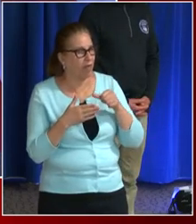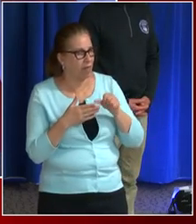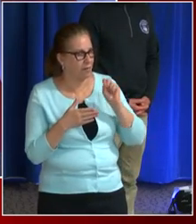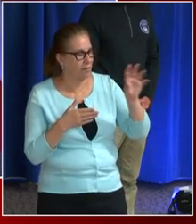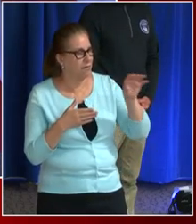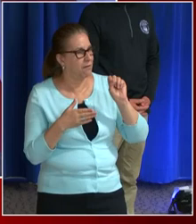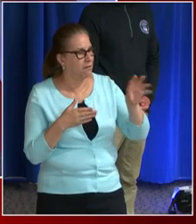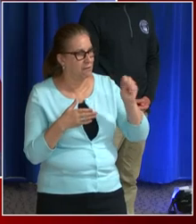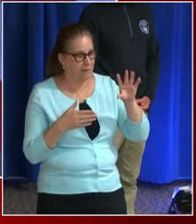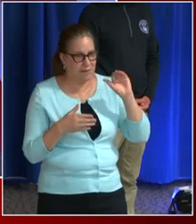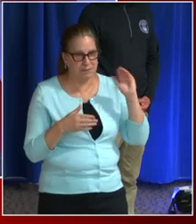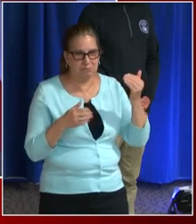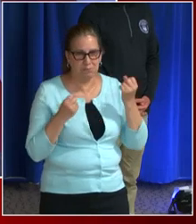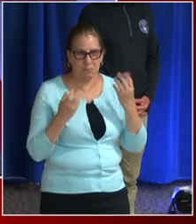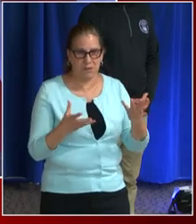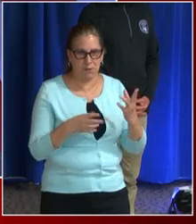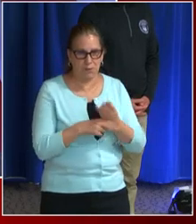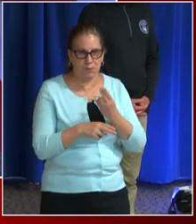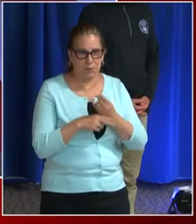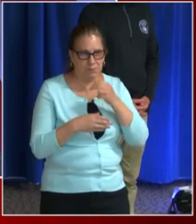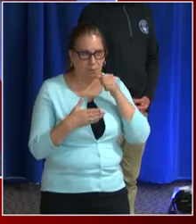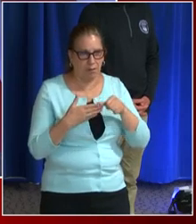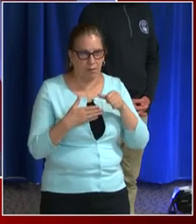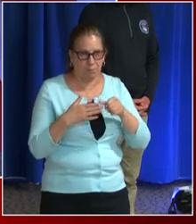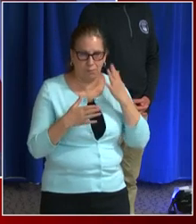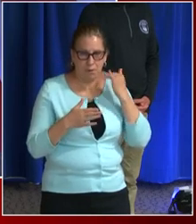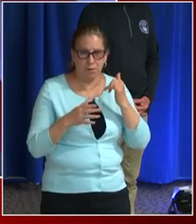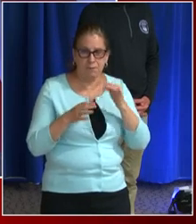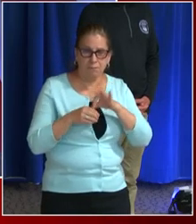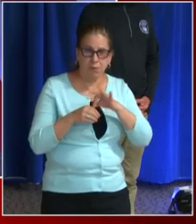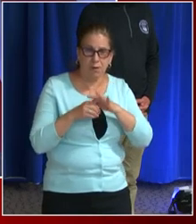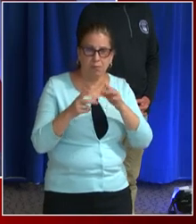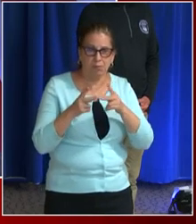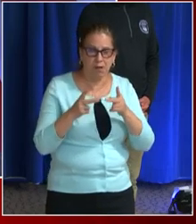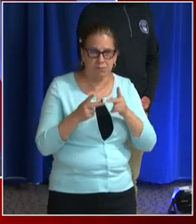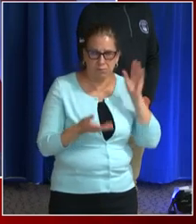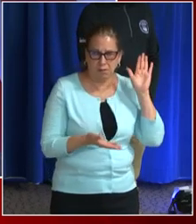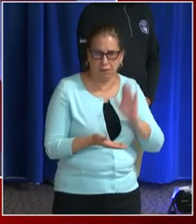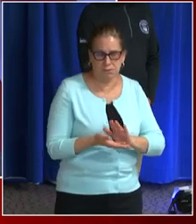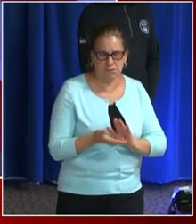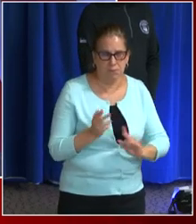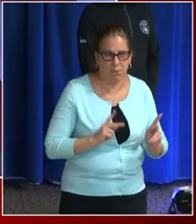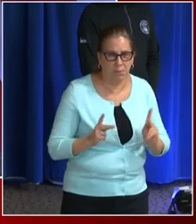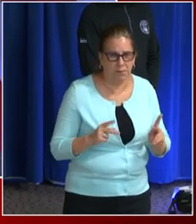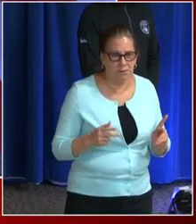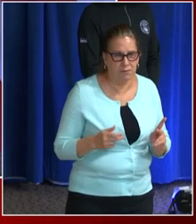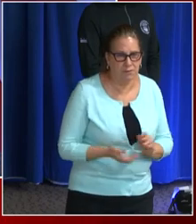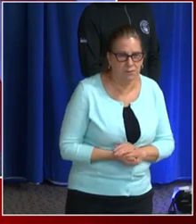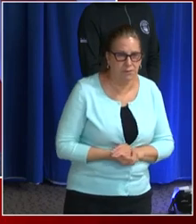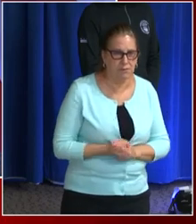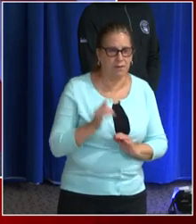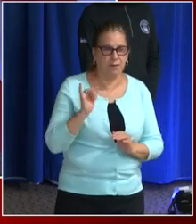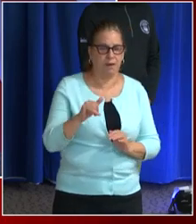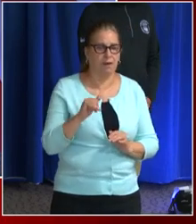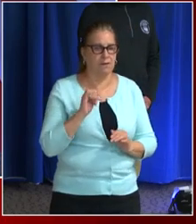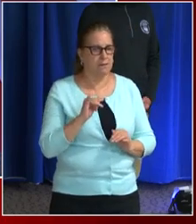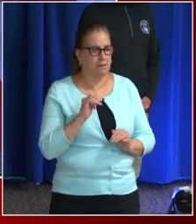their ballots, and so which is also factored in to our